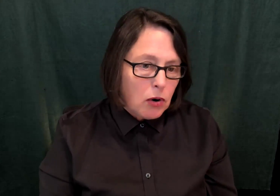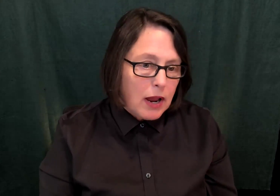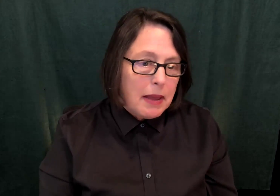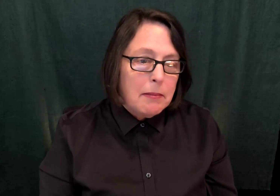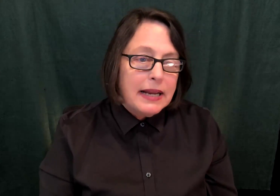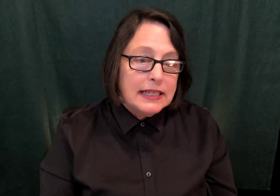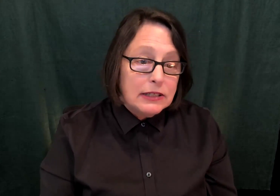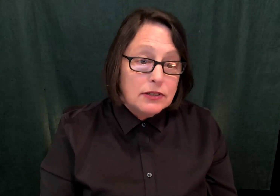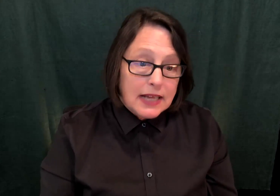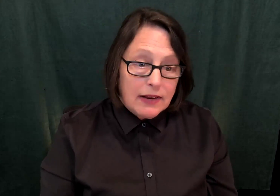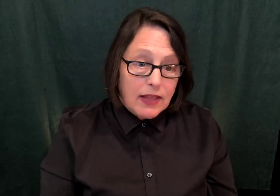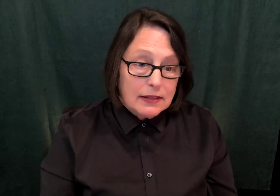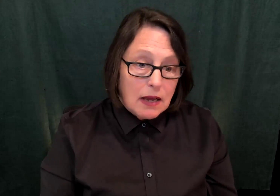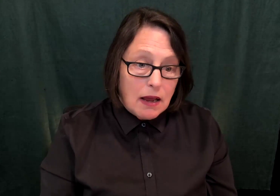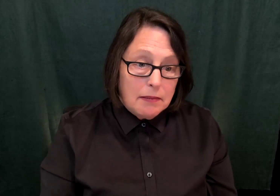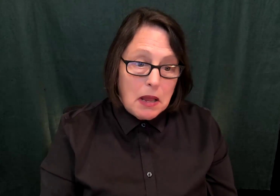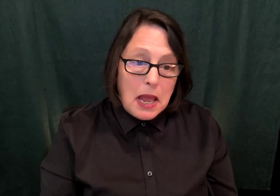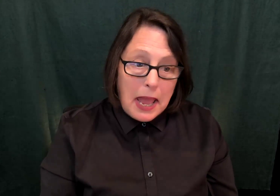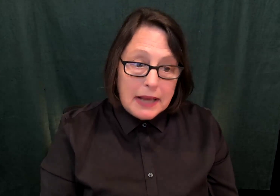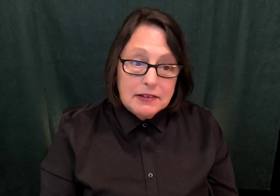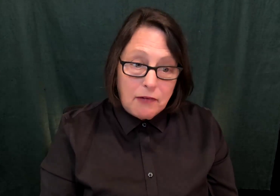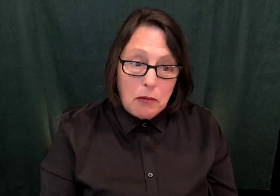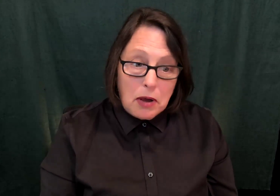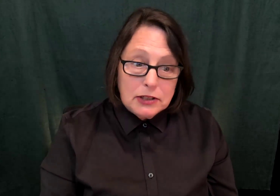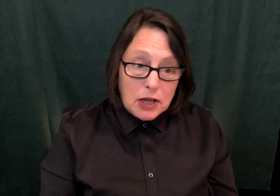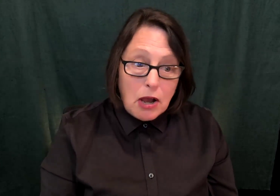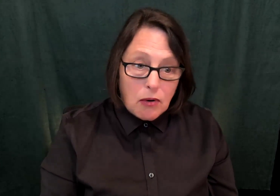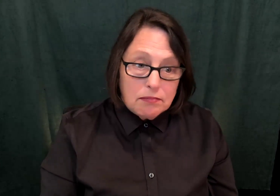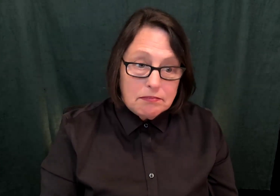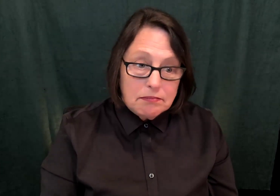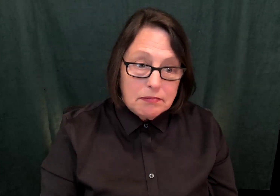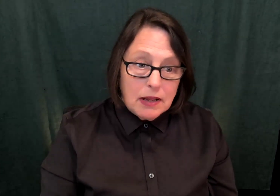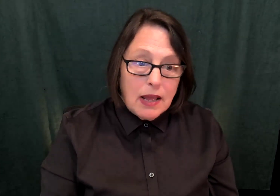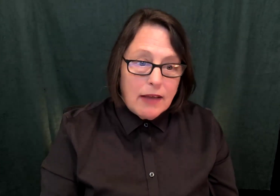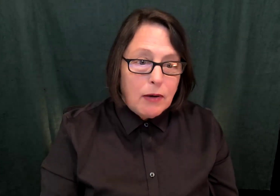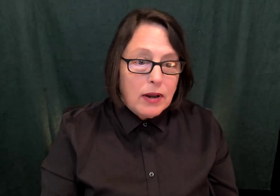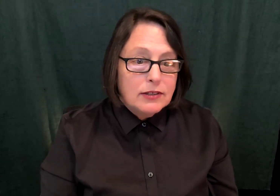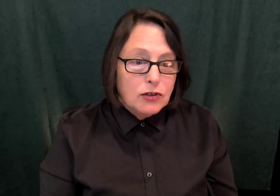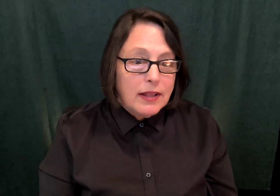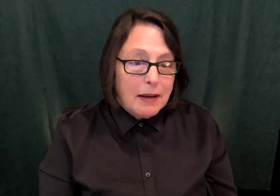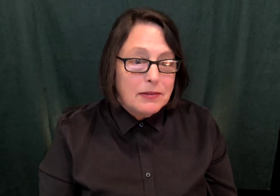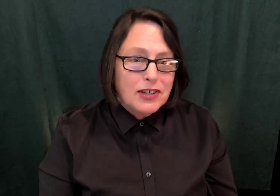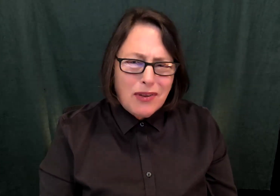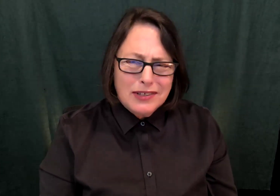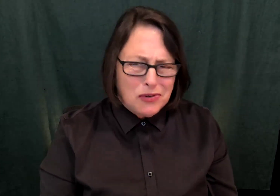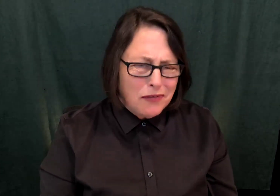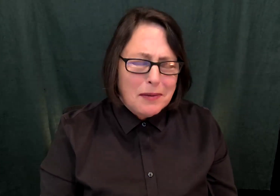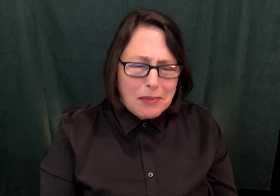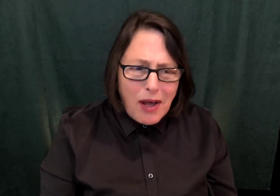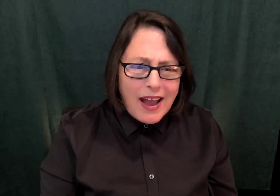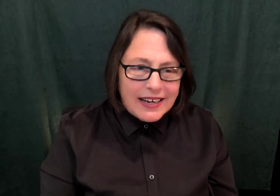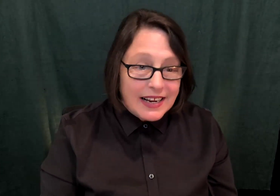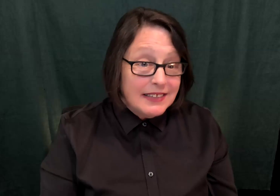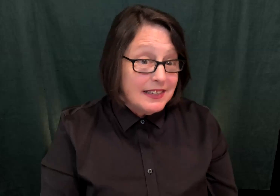independence program. And my teacher's aide at that time asked if I wanted to go, if I wanted to join them to go to the School